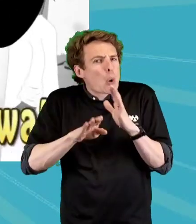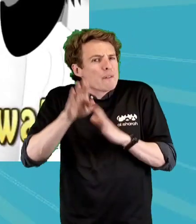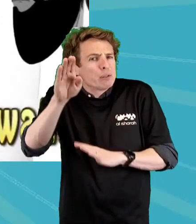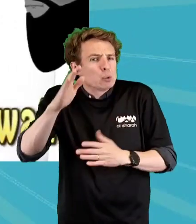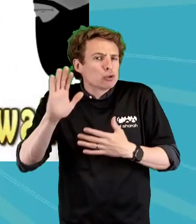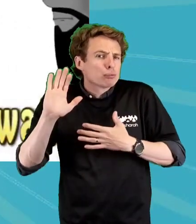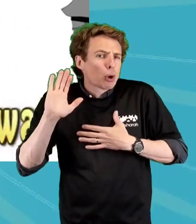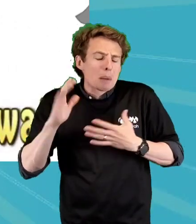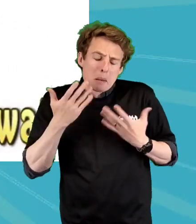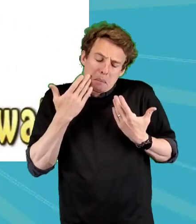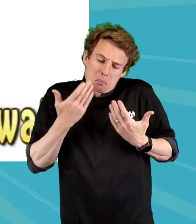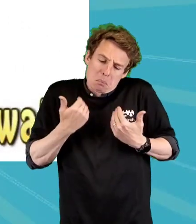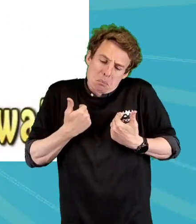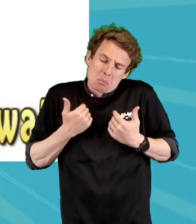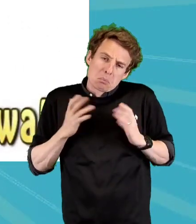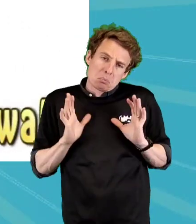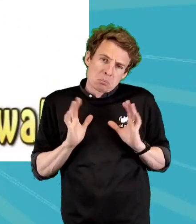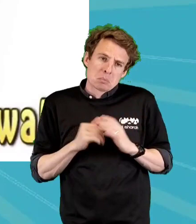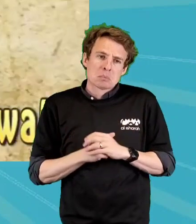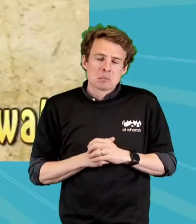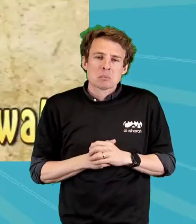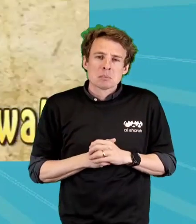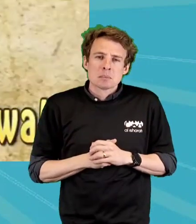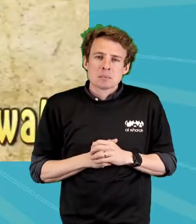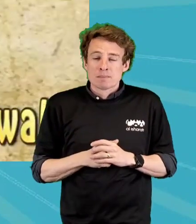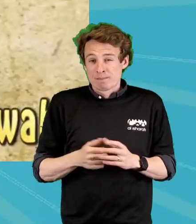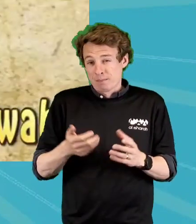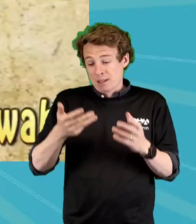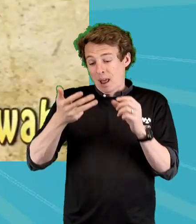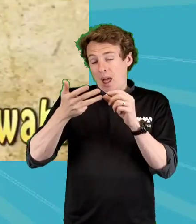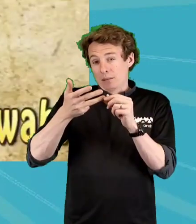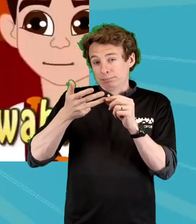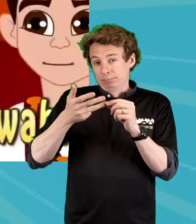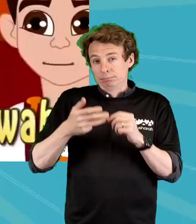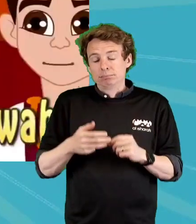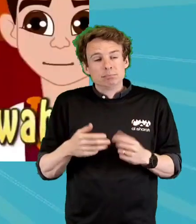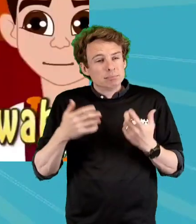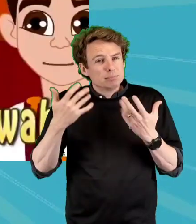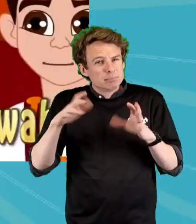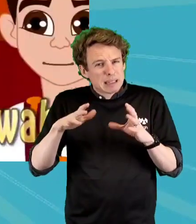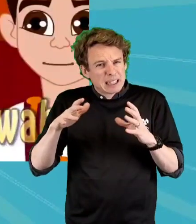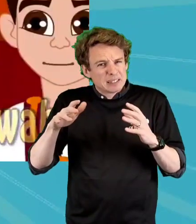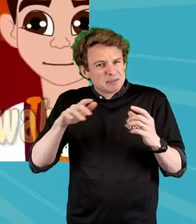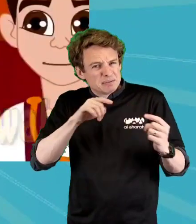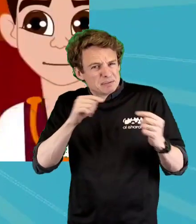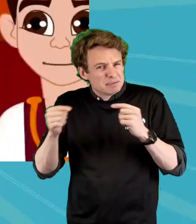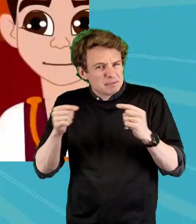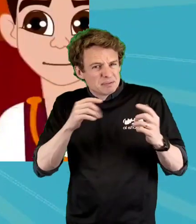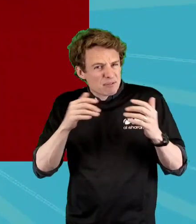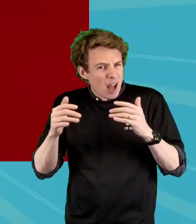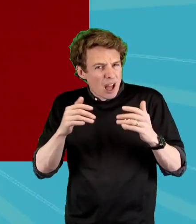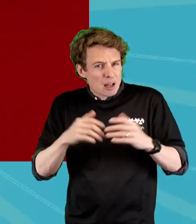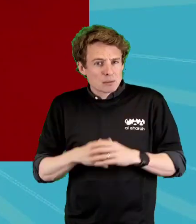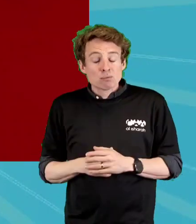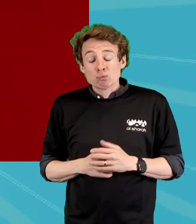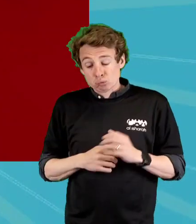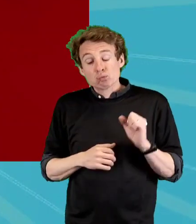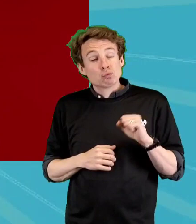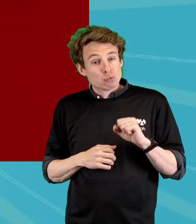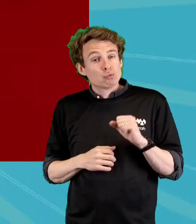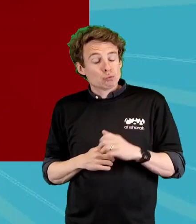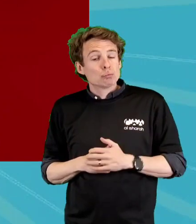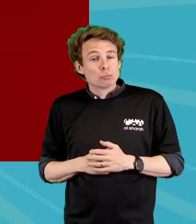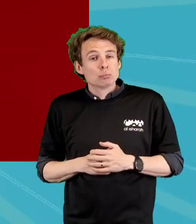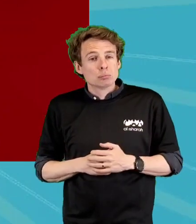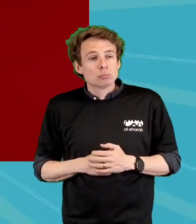does not know what he will do in the future. Number 9. Did they fight with him? Abu